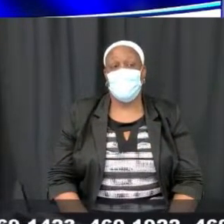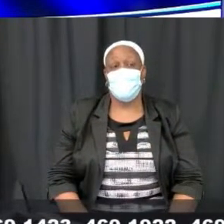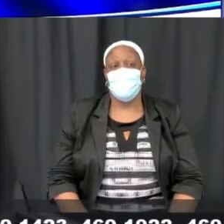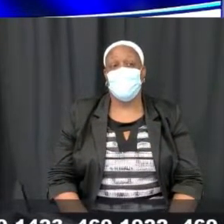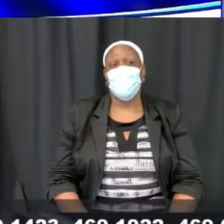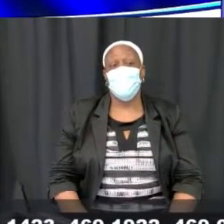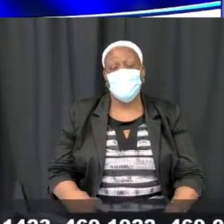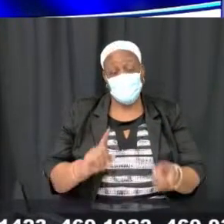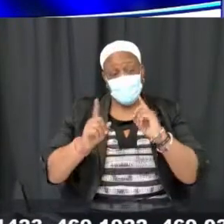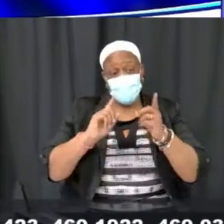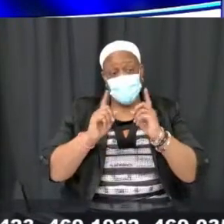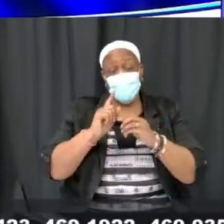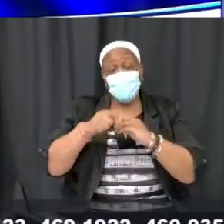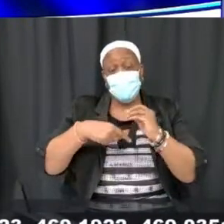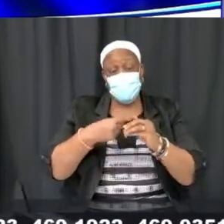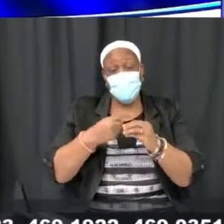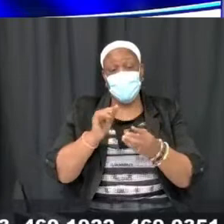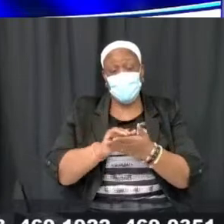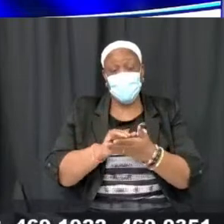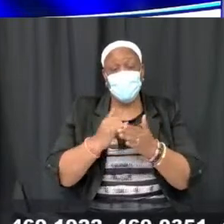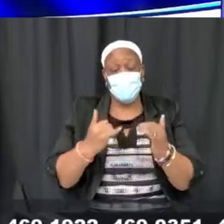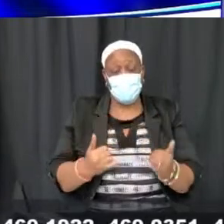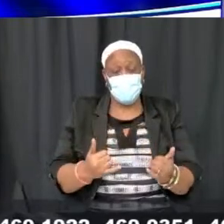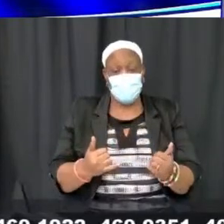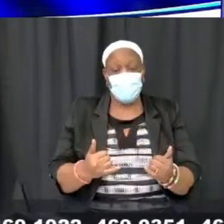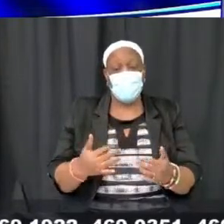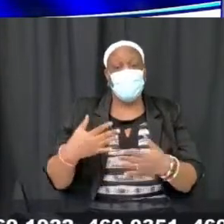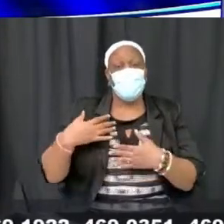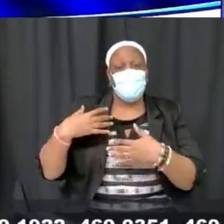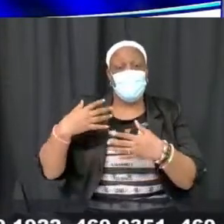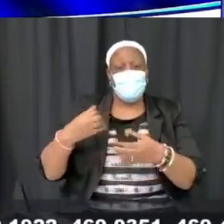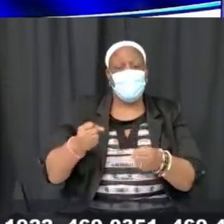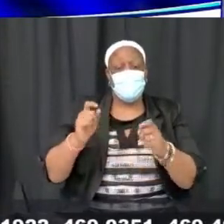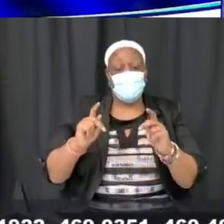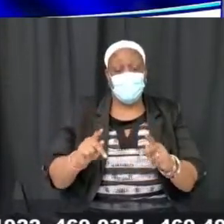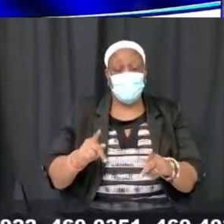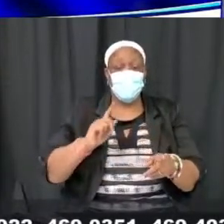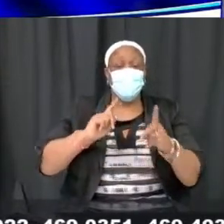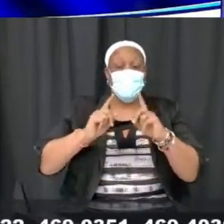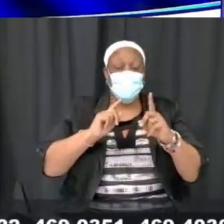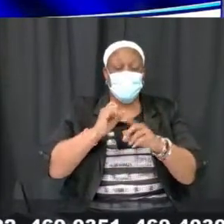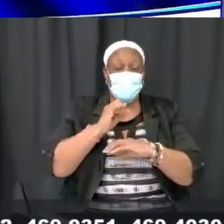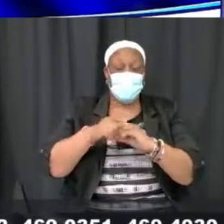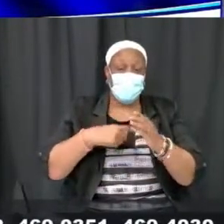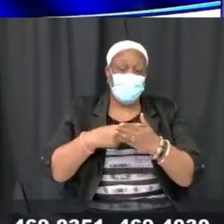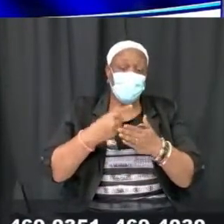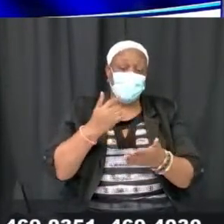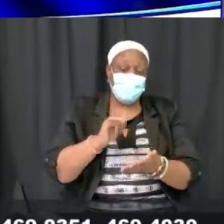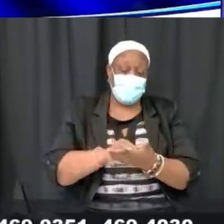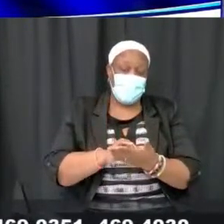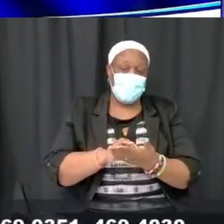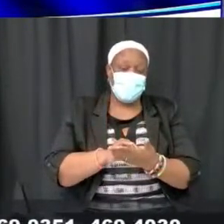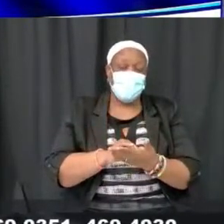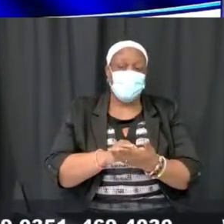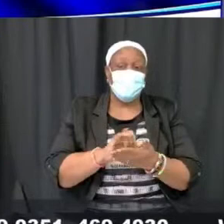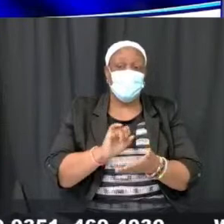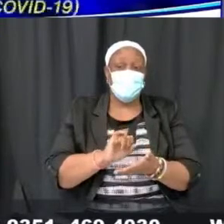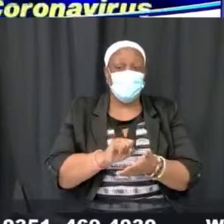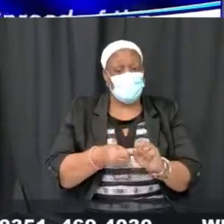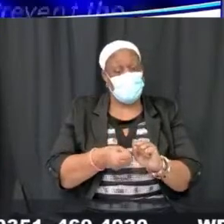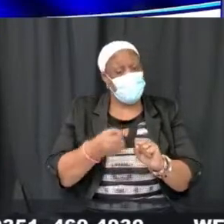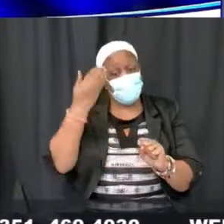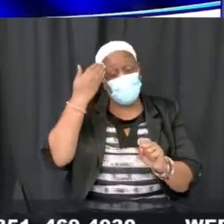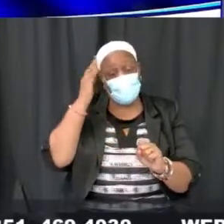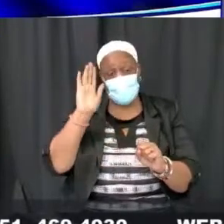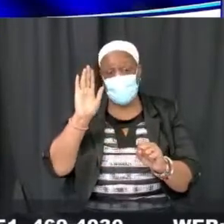taking place. We're leaving it in the hands of the health authorities and all of those other persons who are charged with that level of